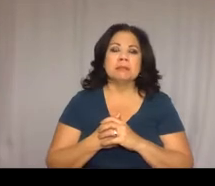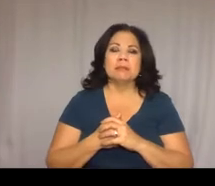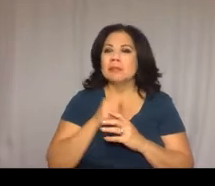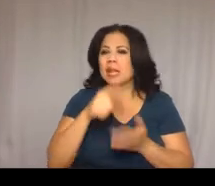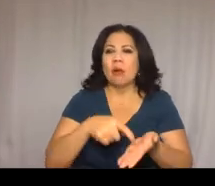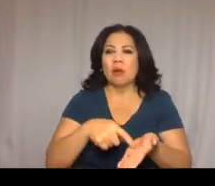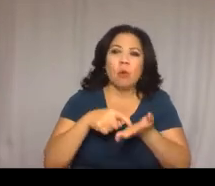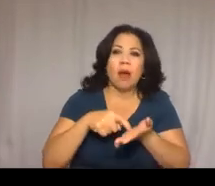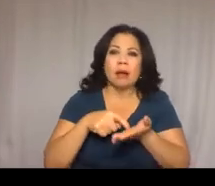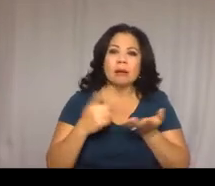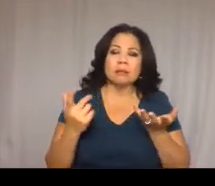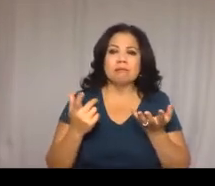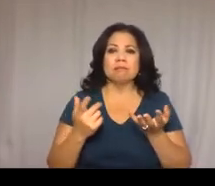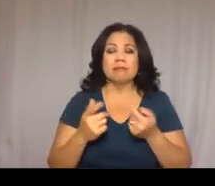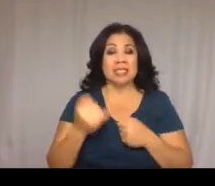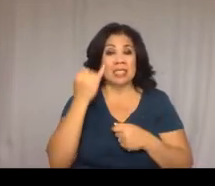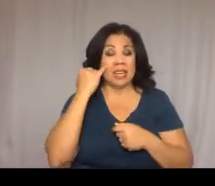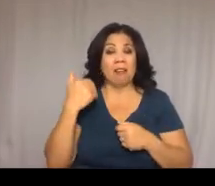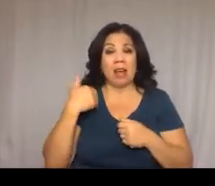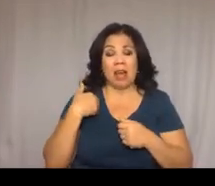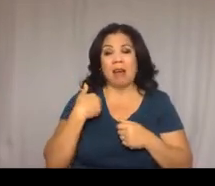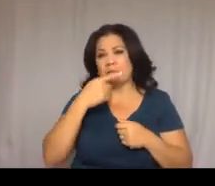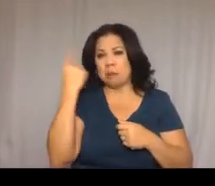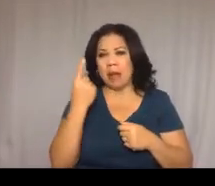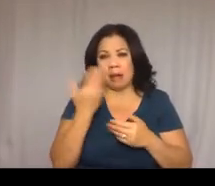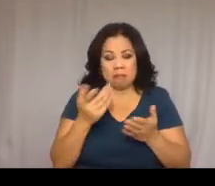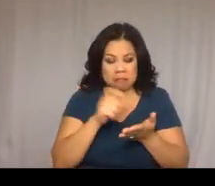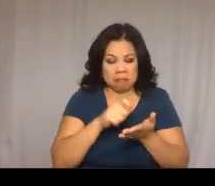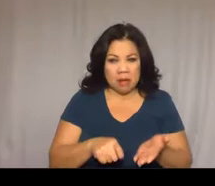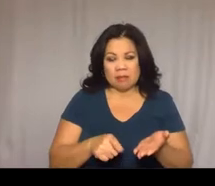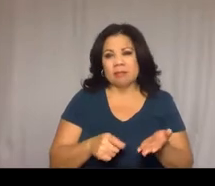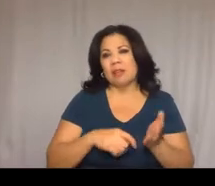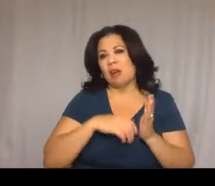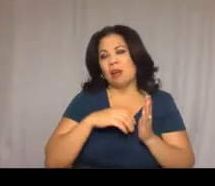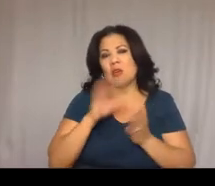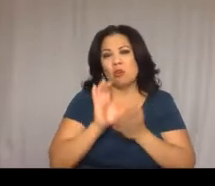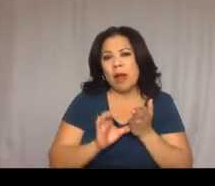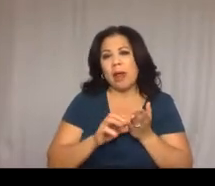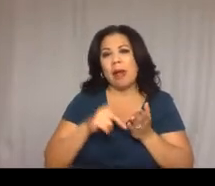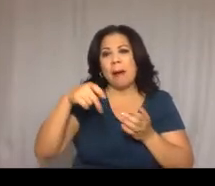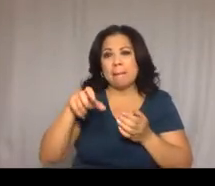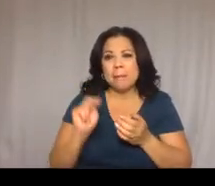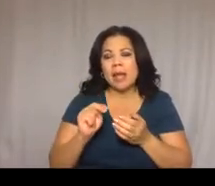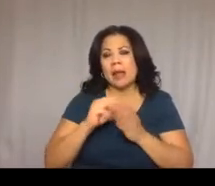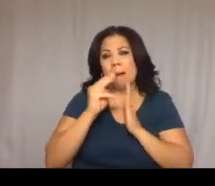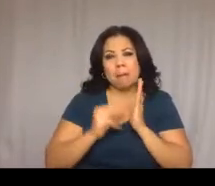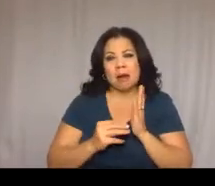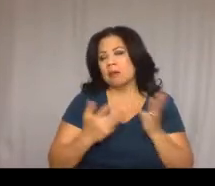you don't have to have it, but if you do have something black, that would be lovely. Black crayon, black pen, black